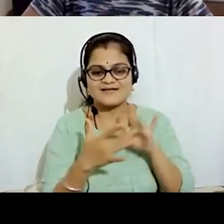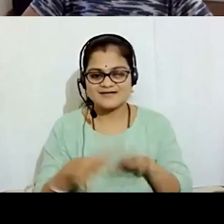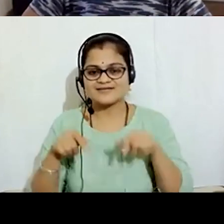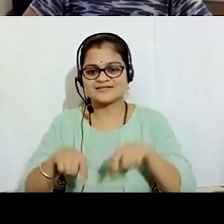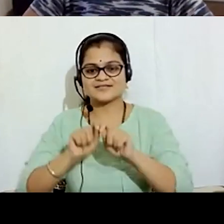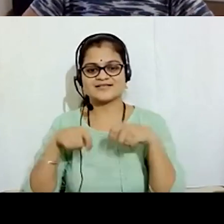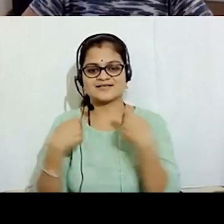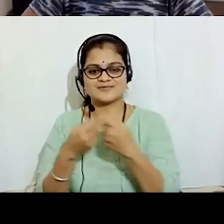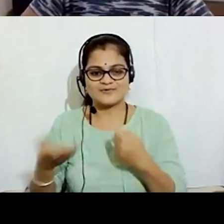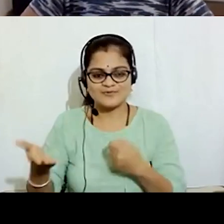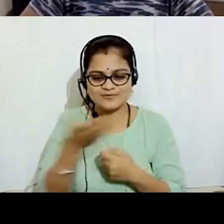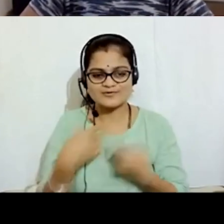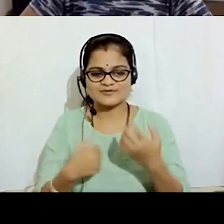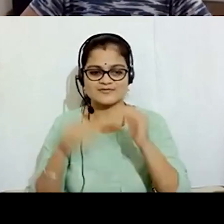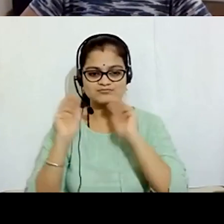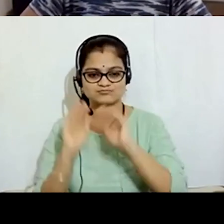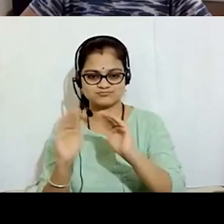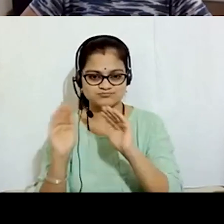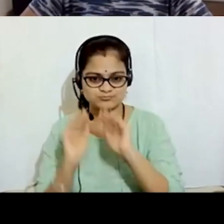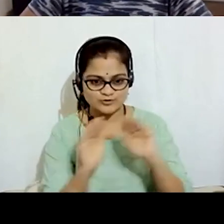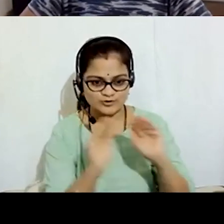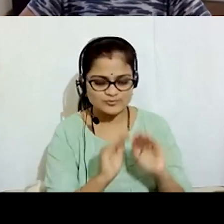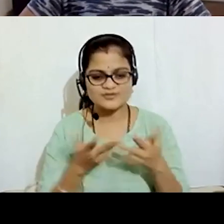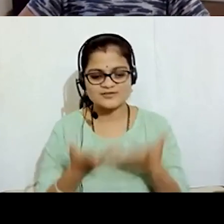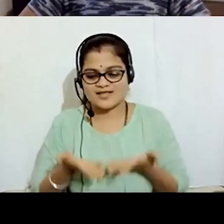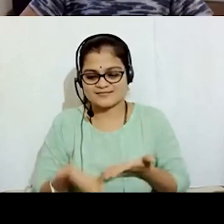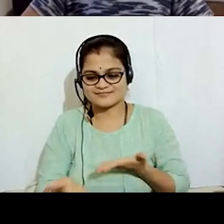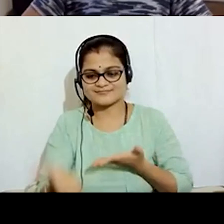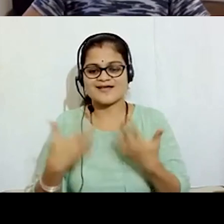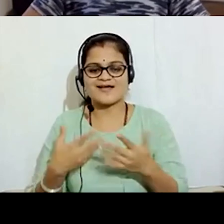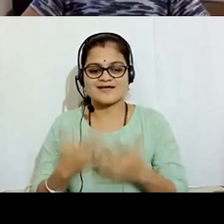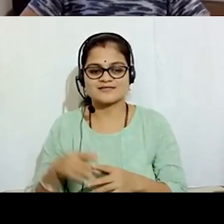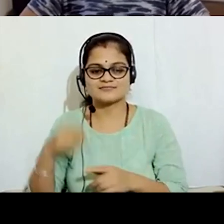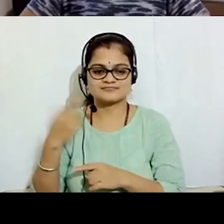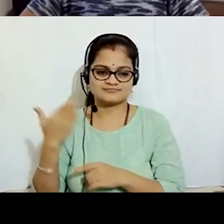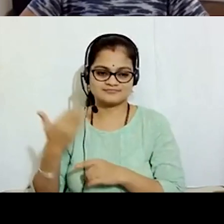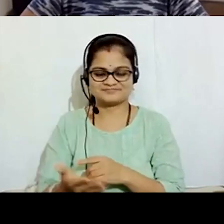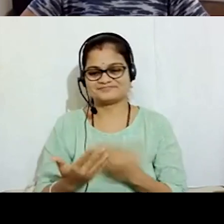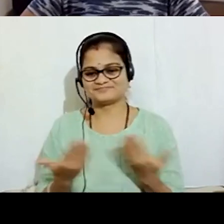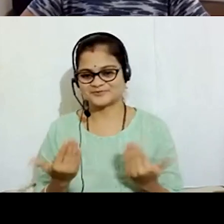that have been supporting us and just making this happen in the best way possible.